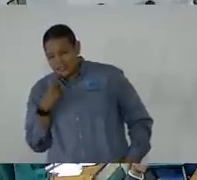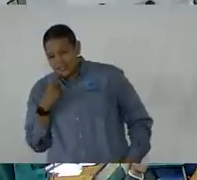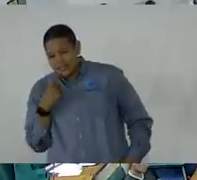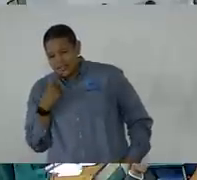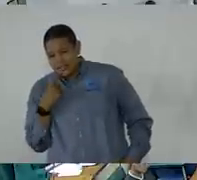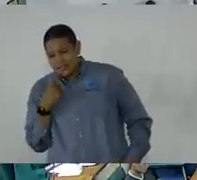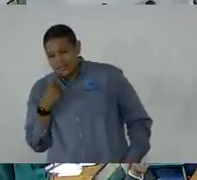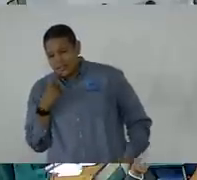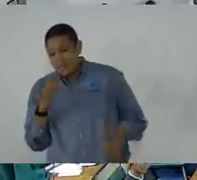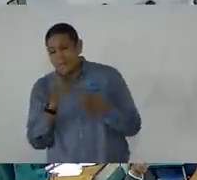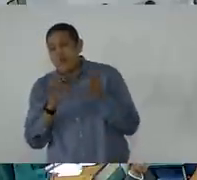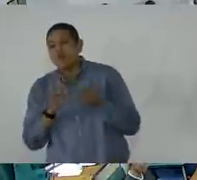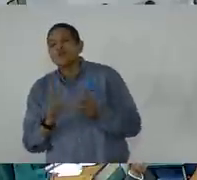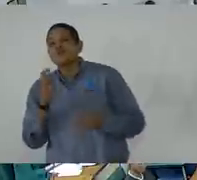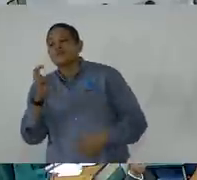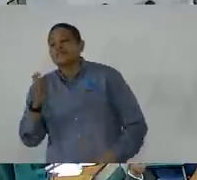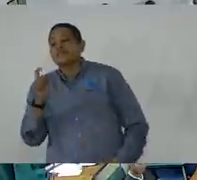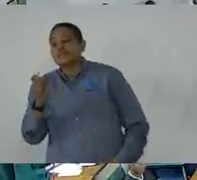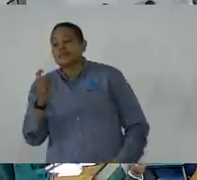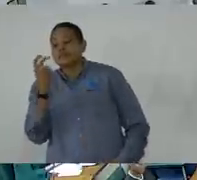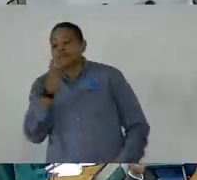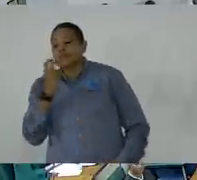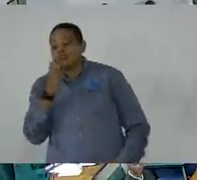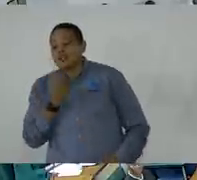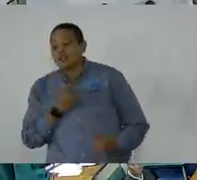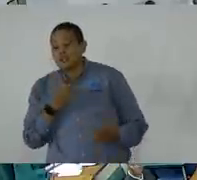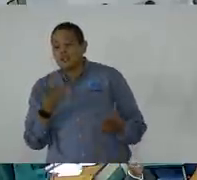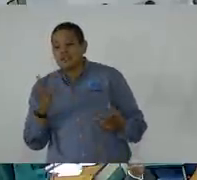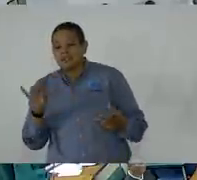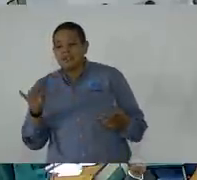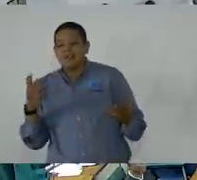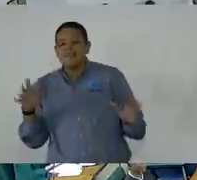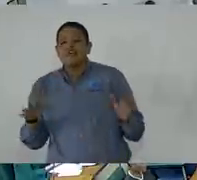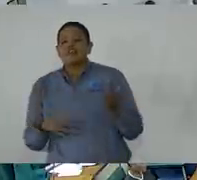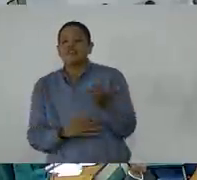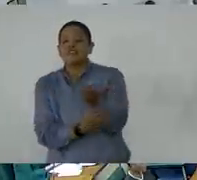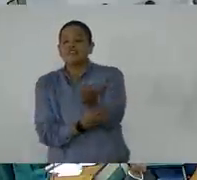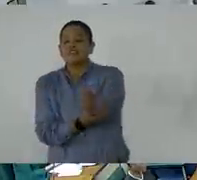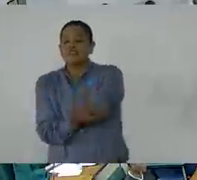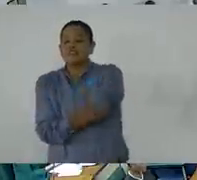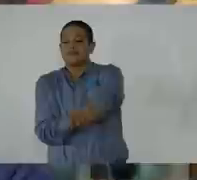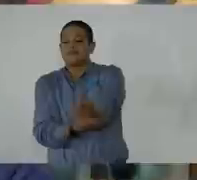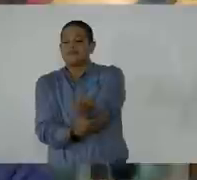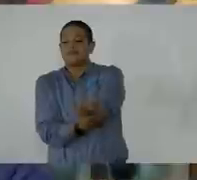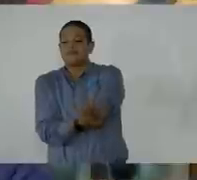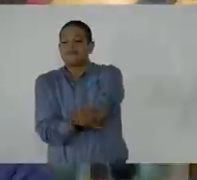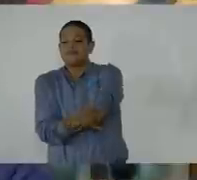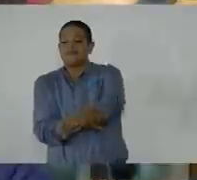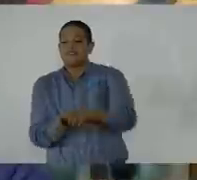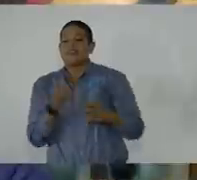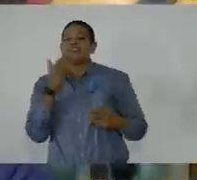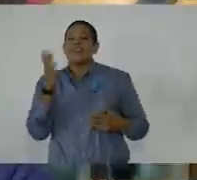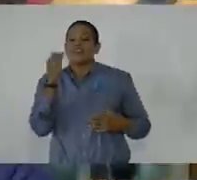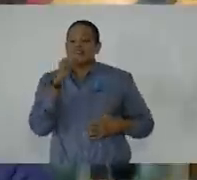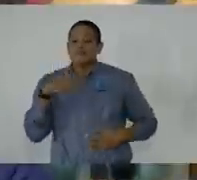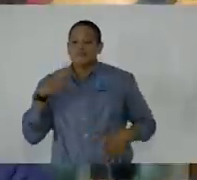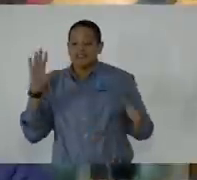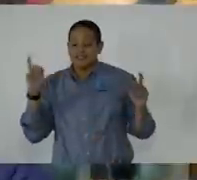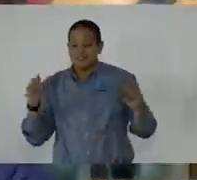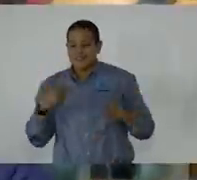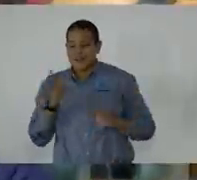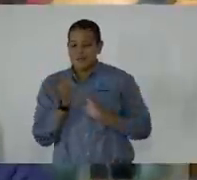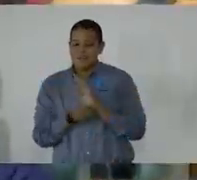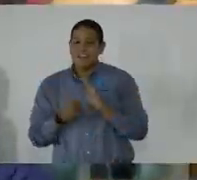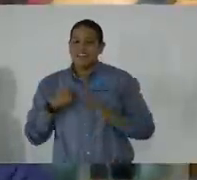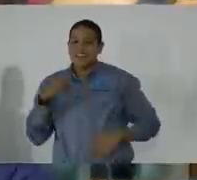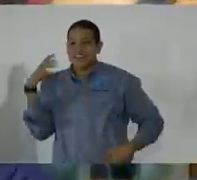to be given orally. He did. Thank you, Madam Speaker. I, for a minute there,